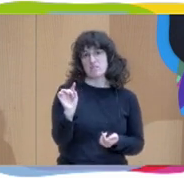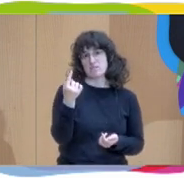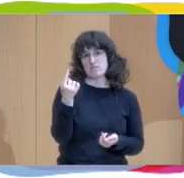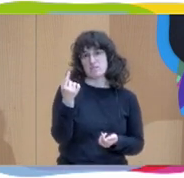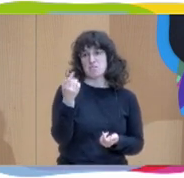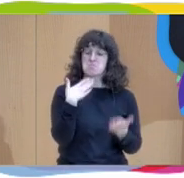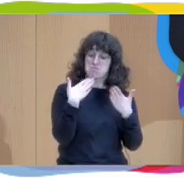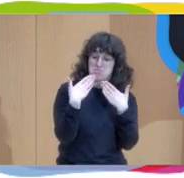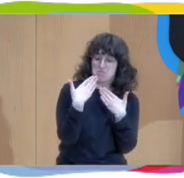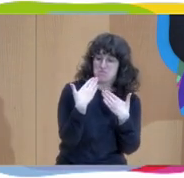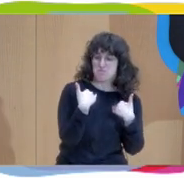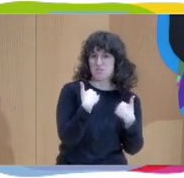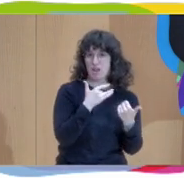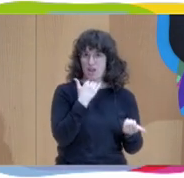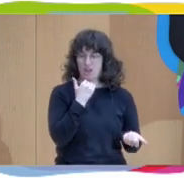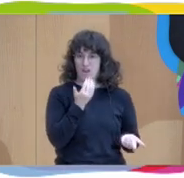explain what happened.